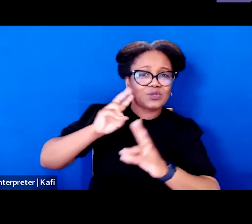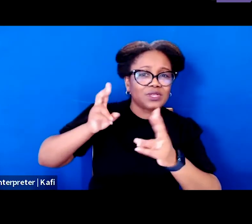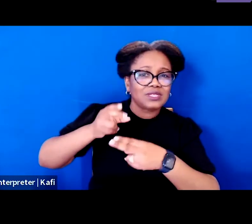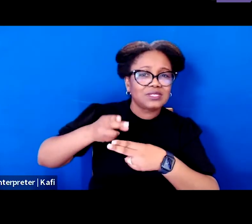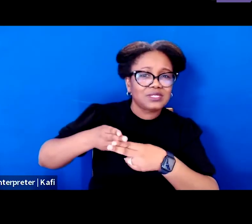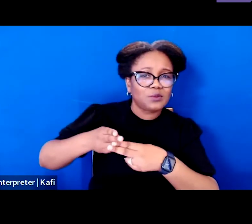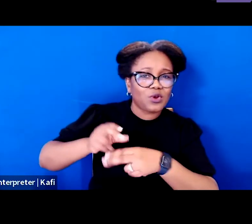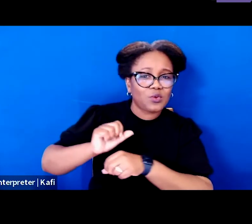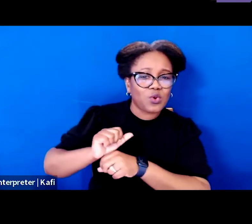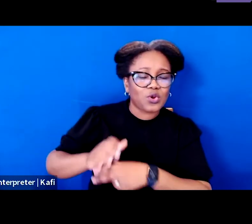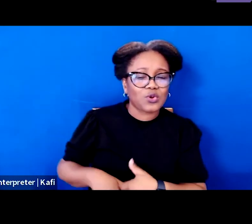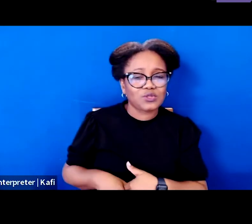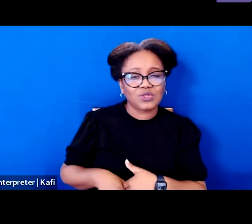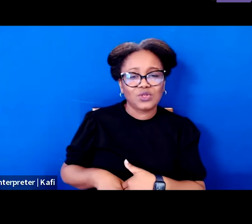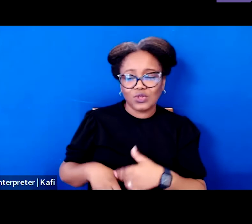how